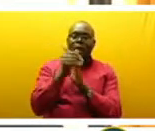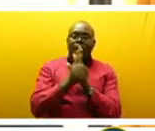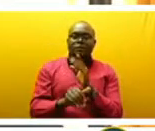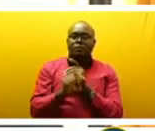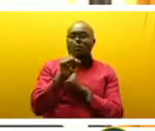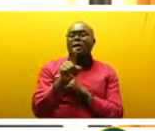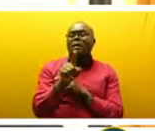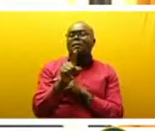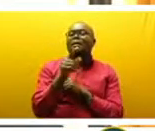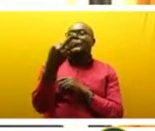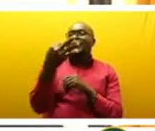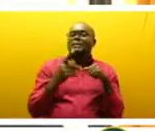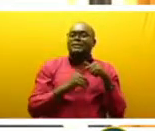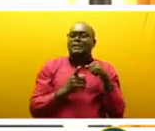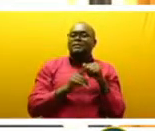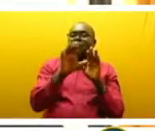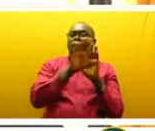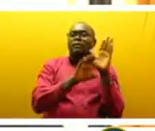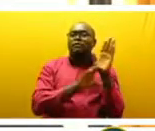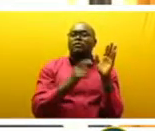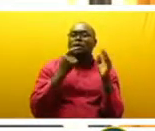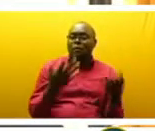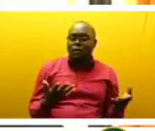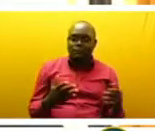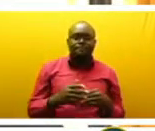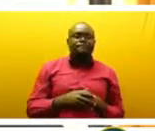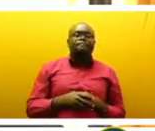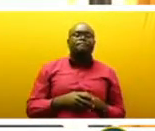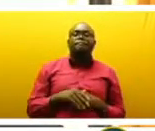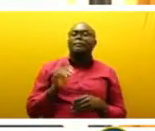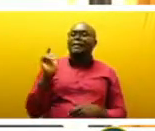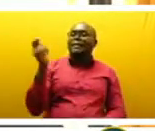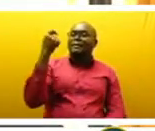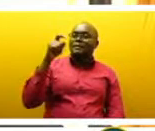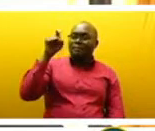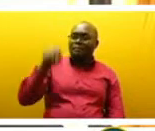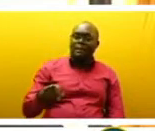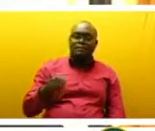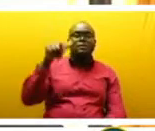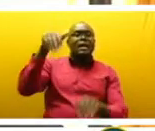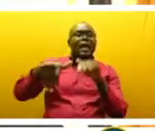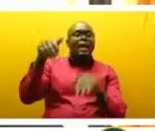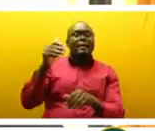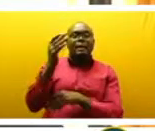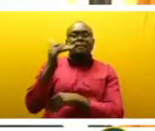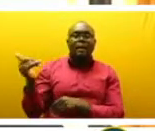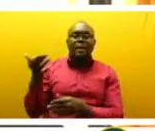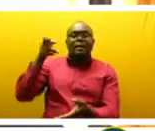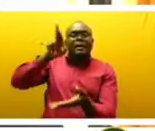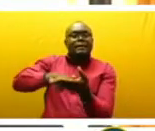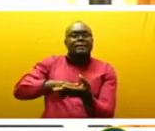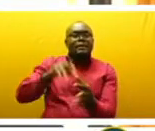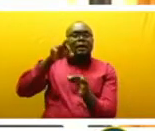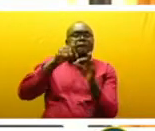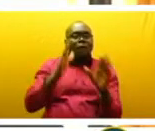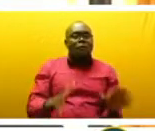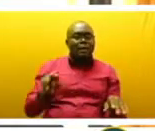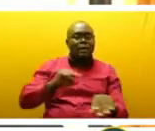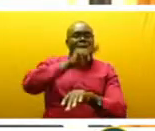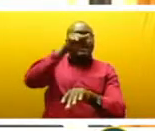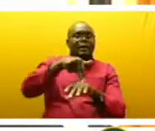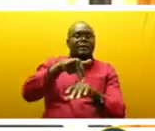the Constitution, which provides that the president shall be elected by registered voters in a national